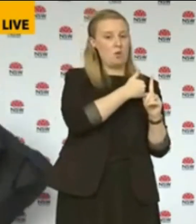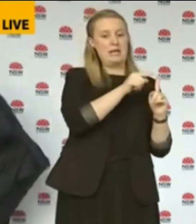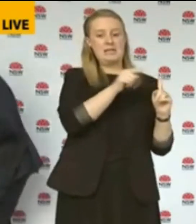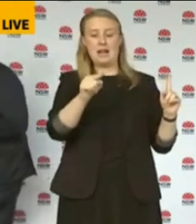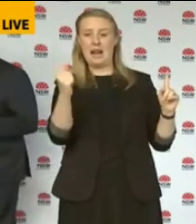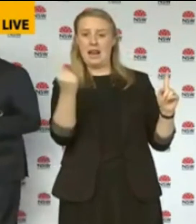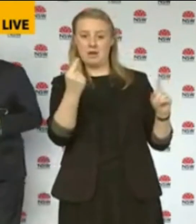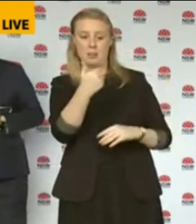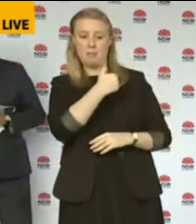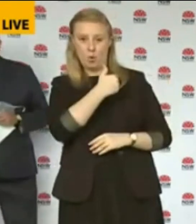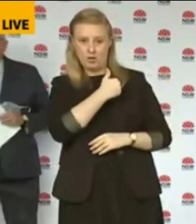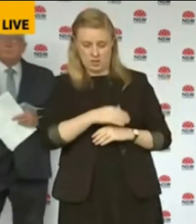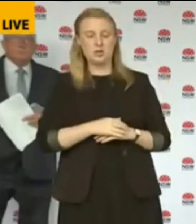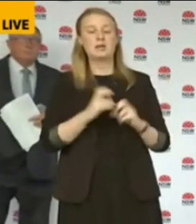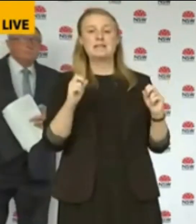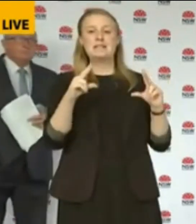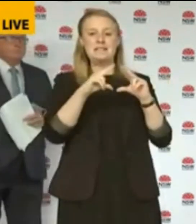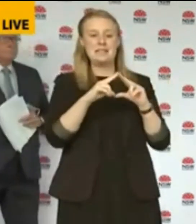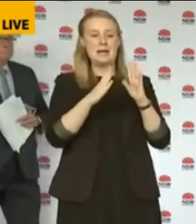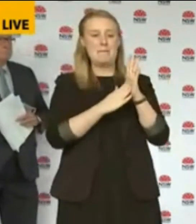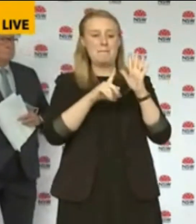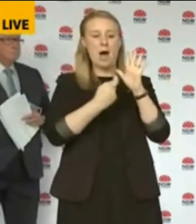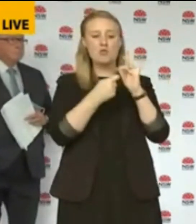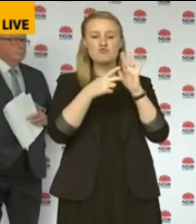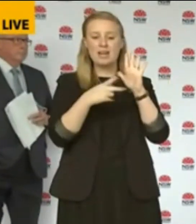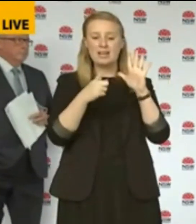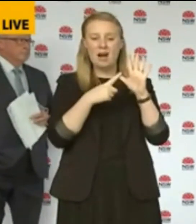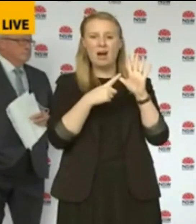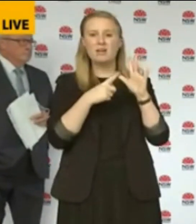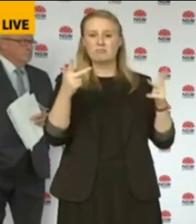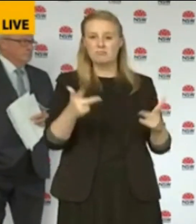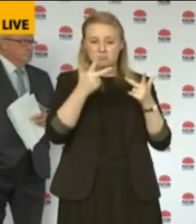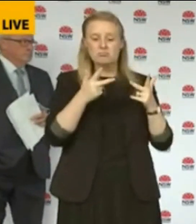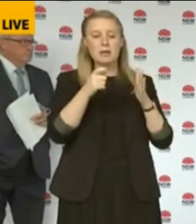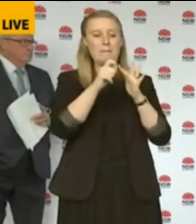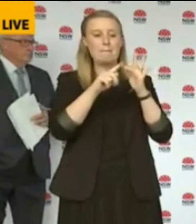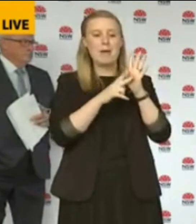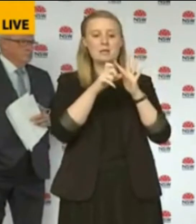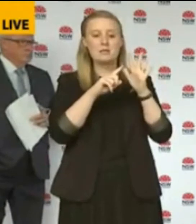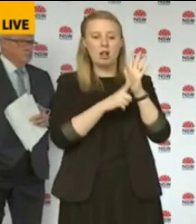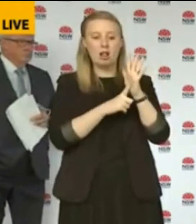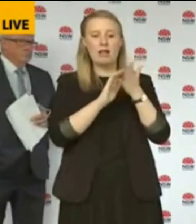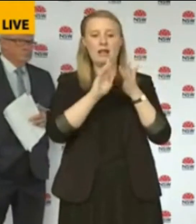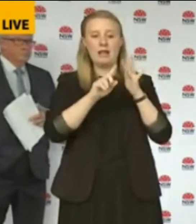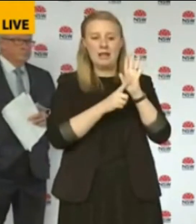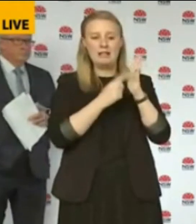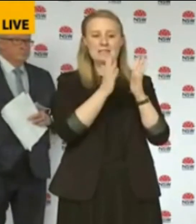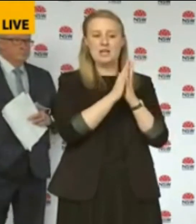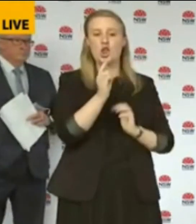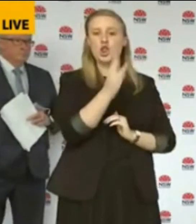a.m. And Sydney Marina dine-in and takeaway at Pendle Hill on Sunday the 3rd of